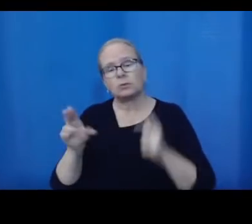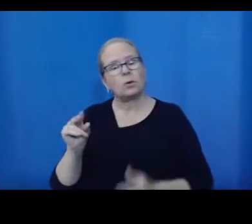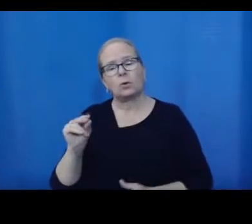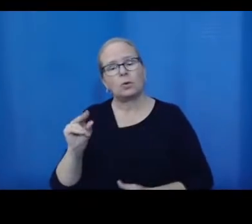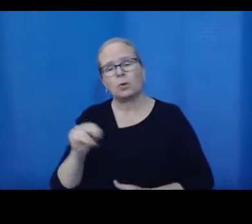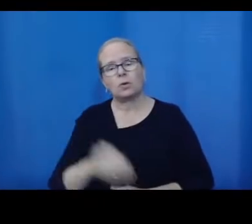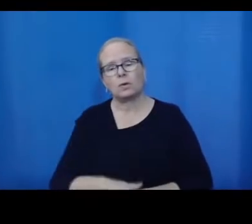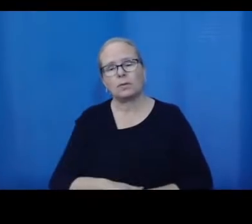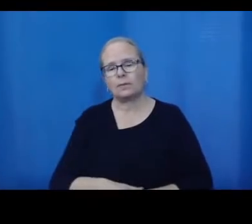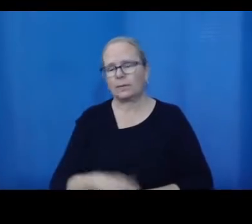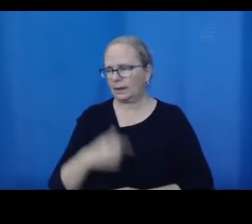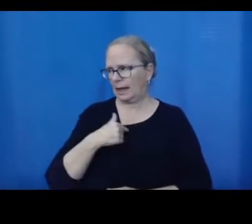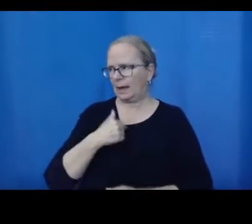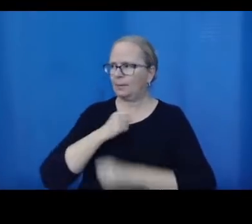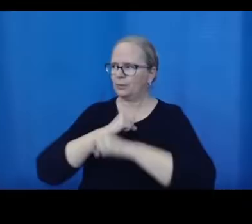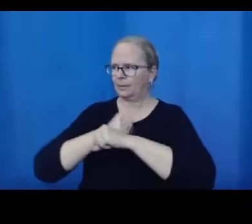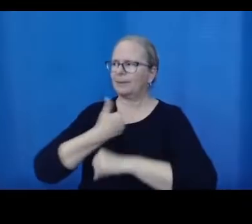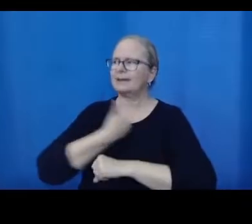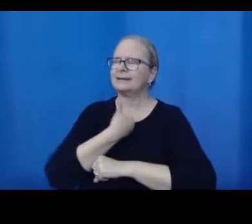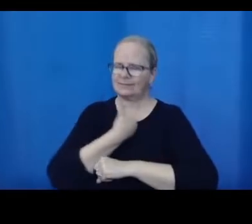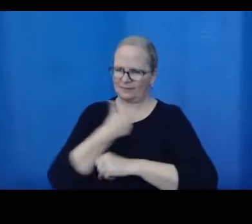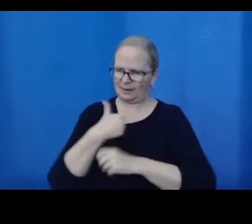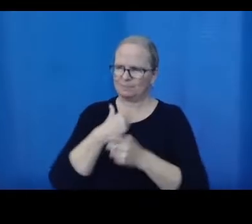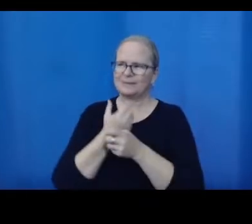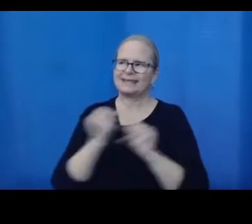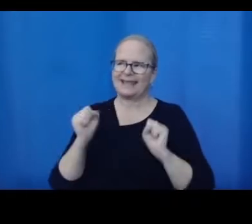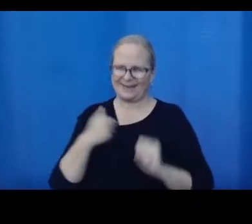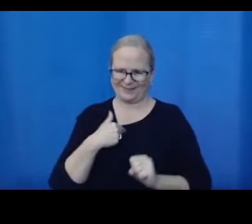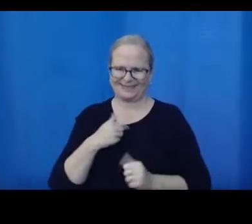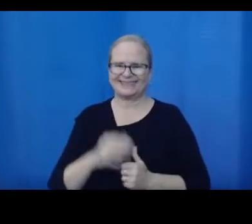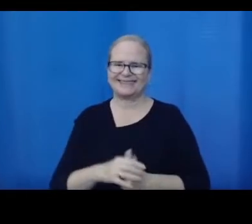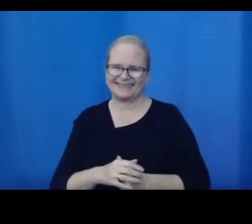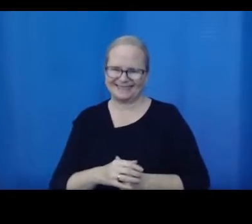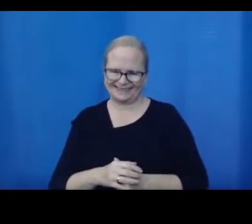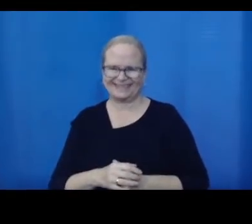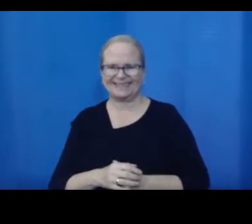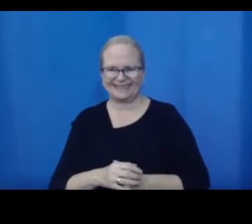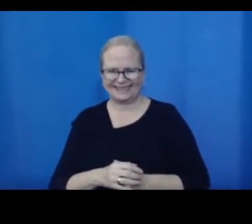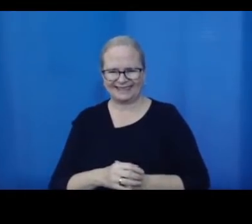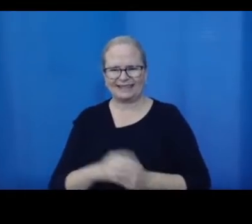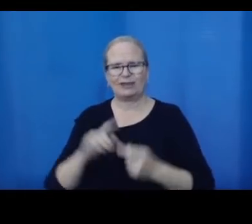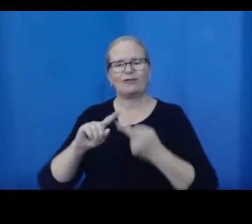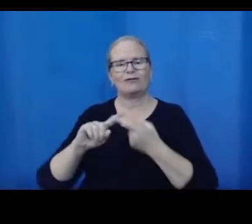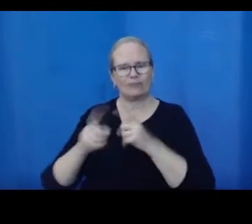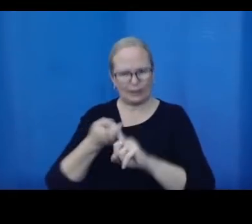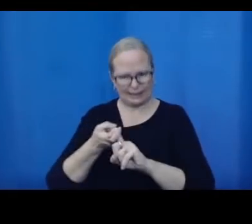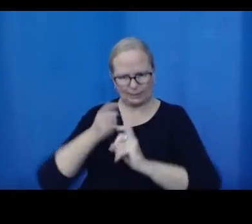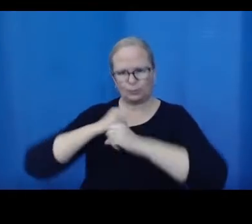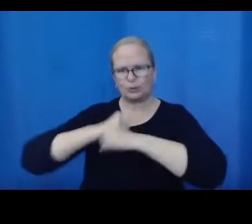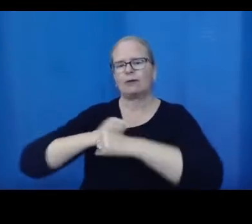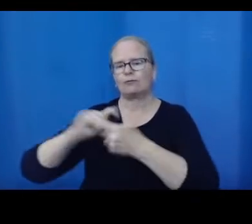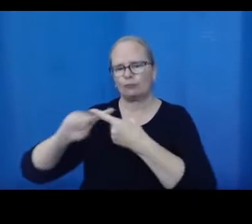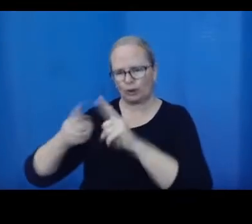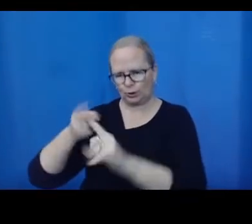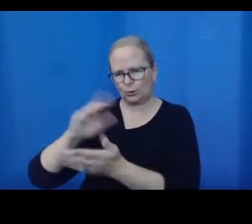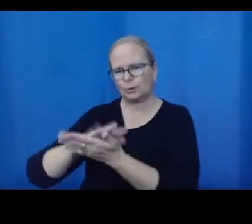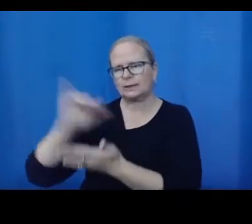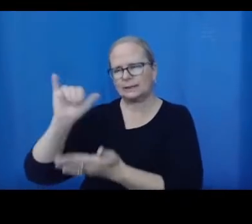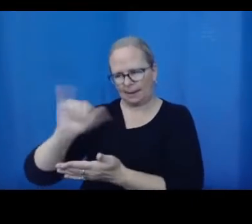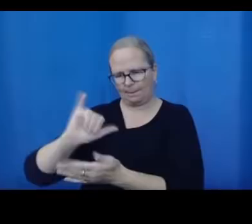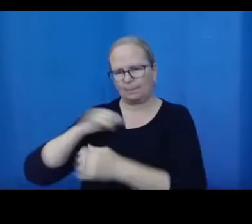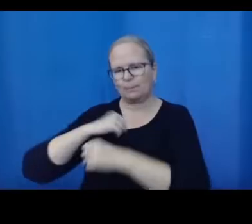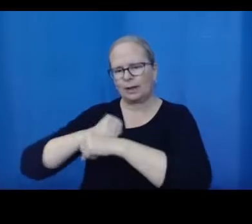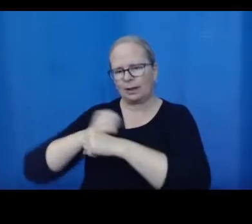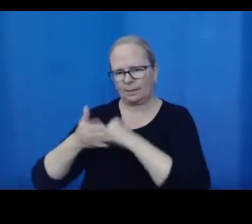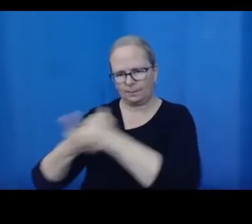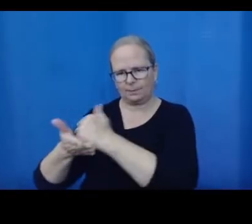was never even a thought. And here we are all grown-ups, and we should have all been, we should all learn that in grade 1 and 2,